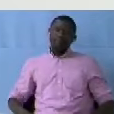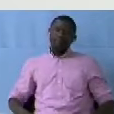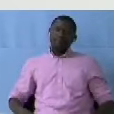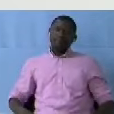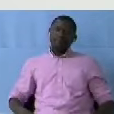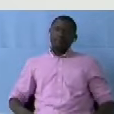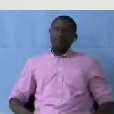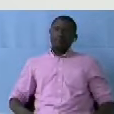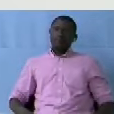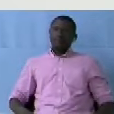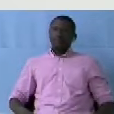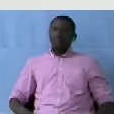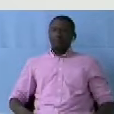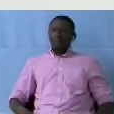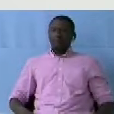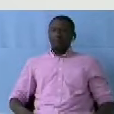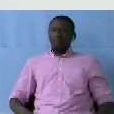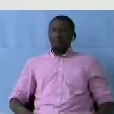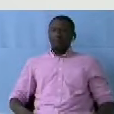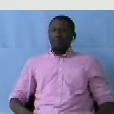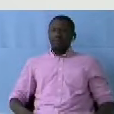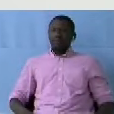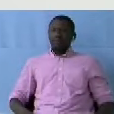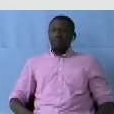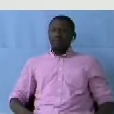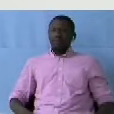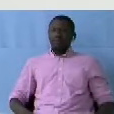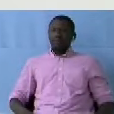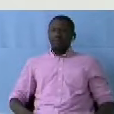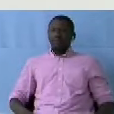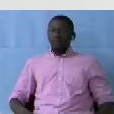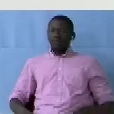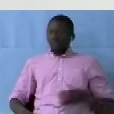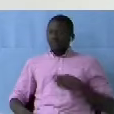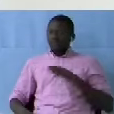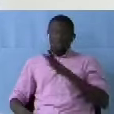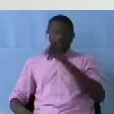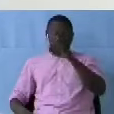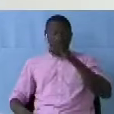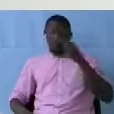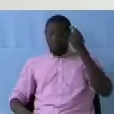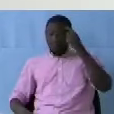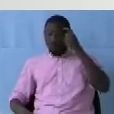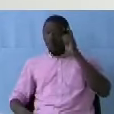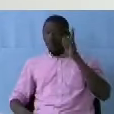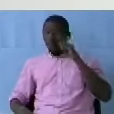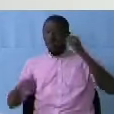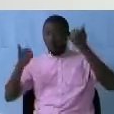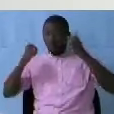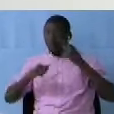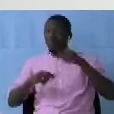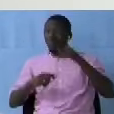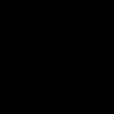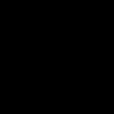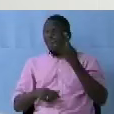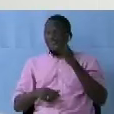and is anybody's guess what the consequences would have been? Ko ne ka mun na xalat su boba nak lan la ko jural borom.